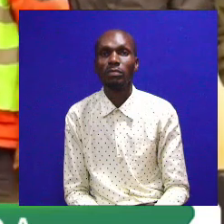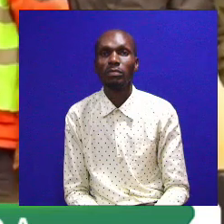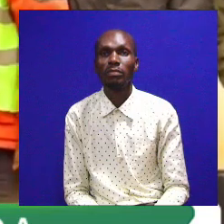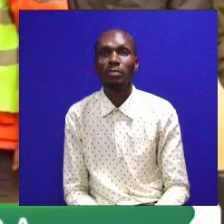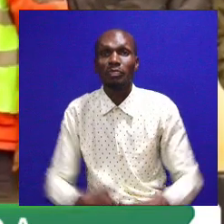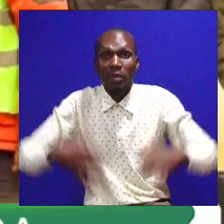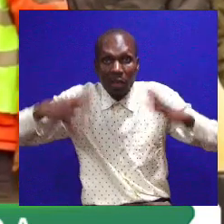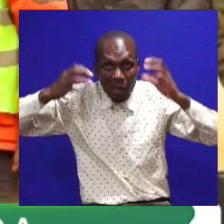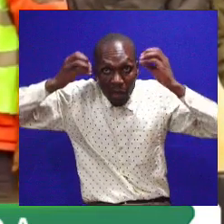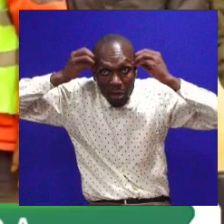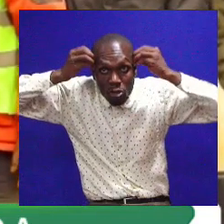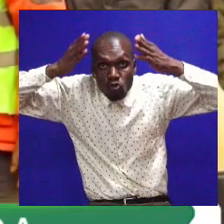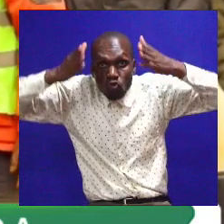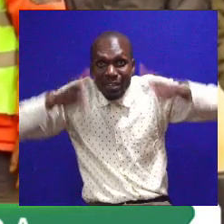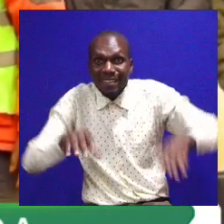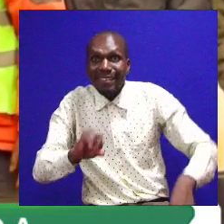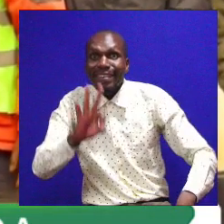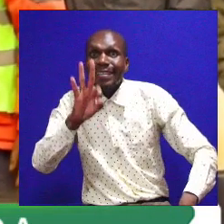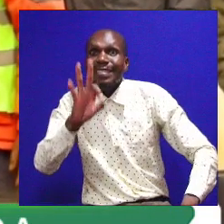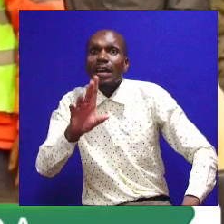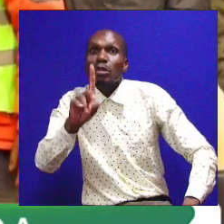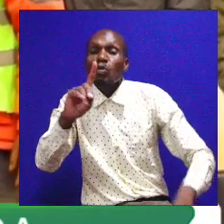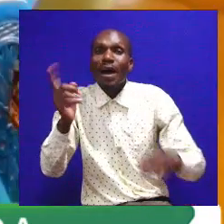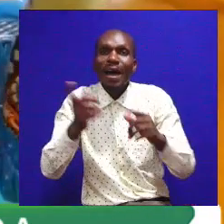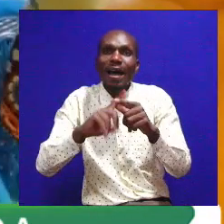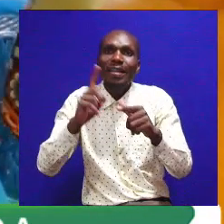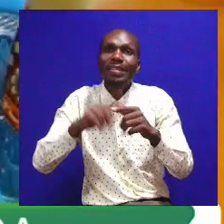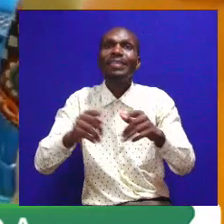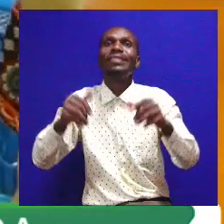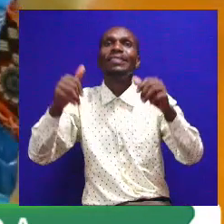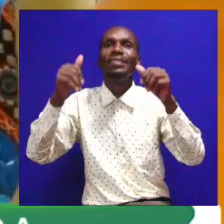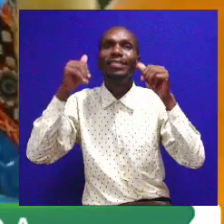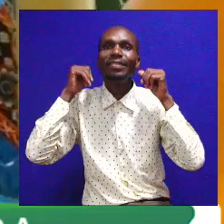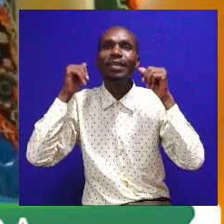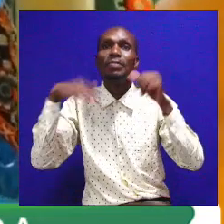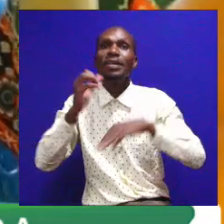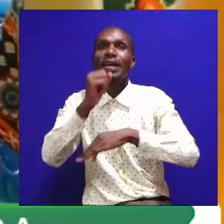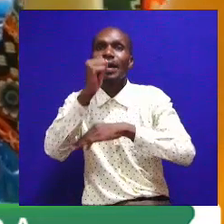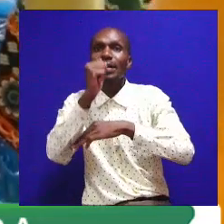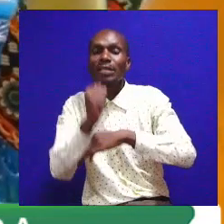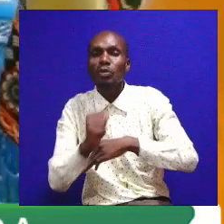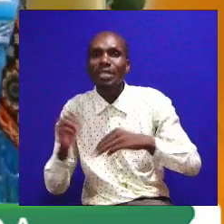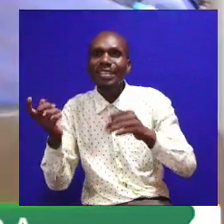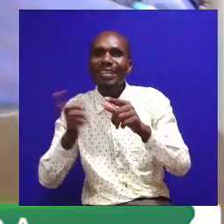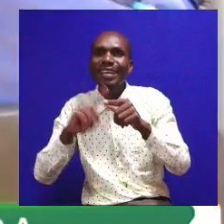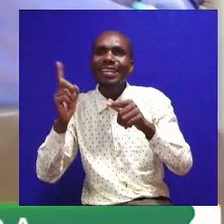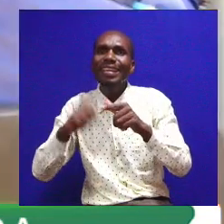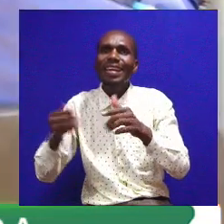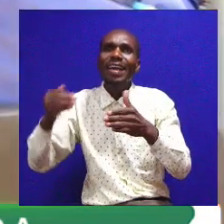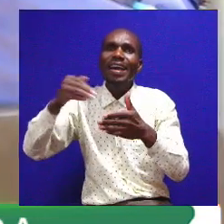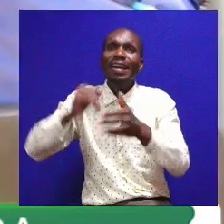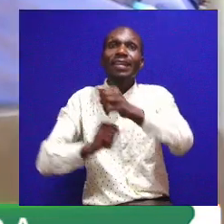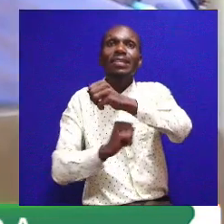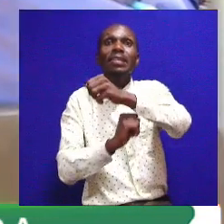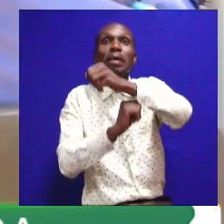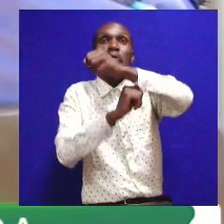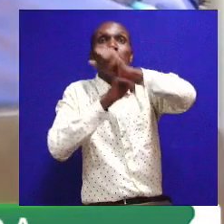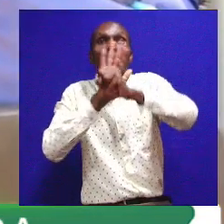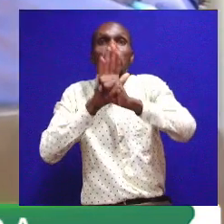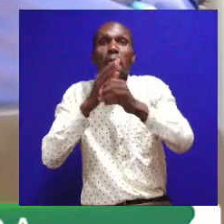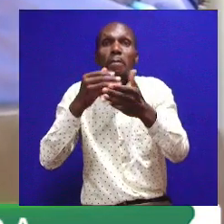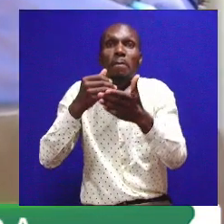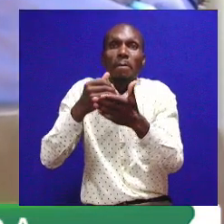Aboro kiwa emeronge tato noyomo imesa bu county Nyamira South e county Nyamira nigo banyora ogosirwa